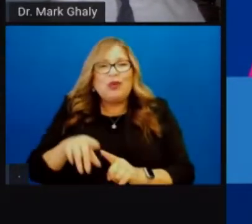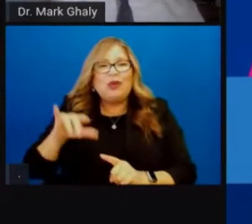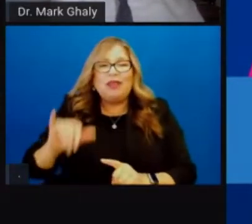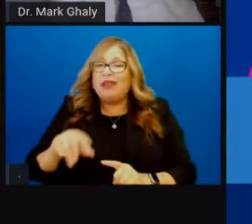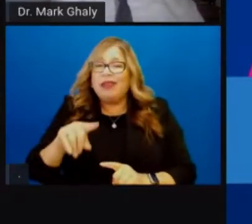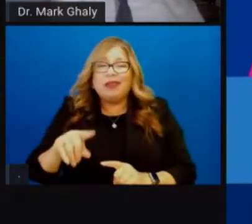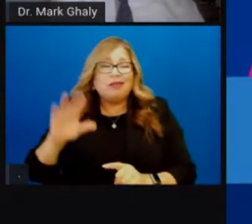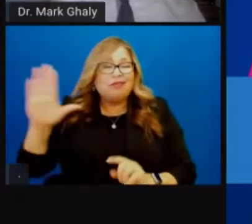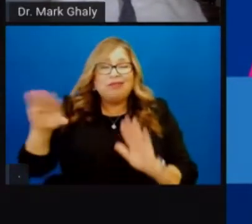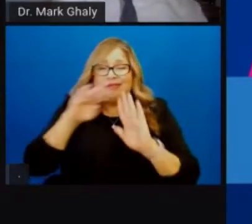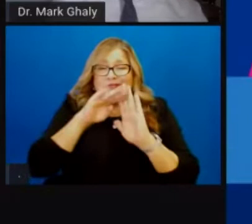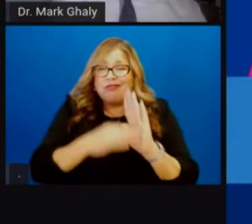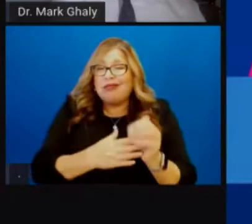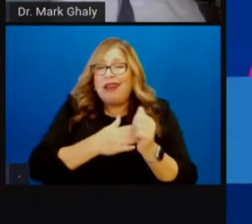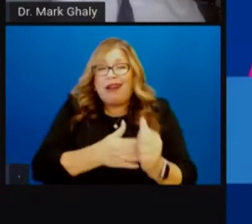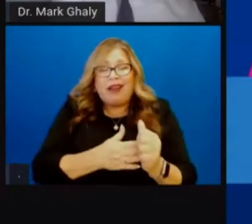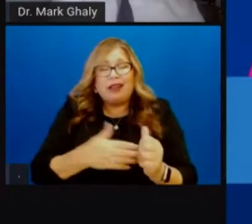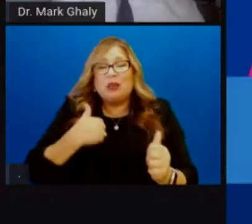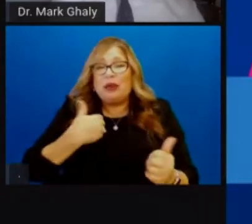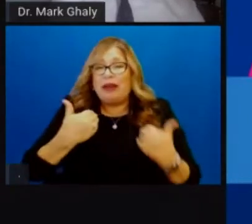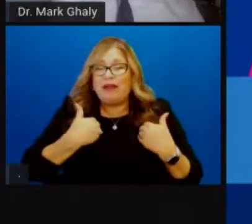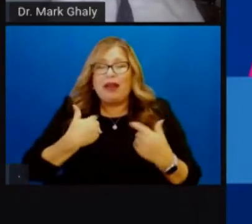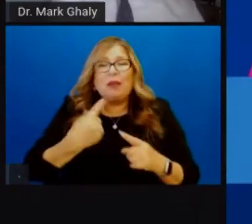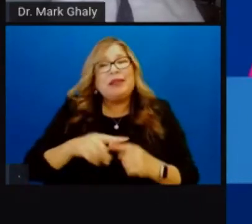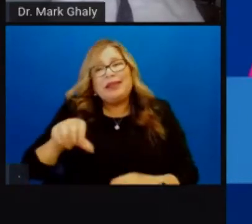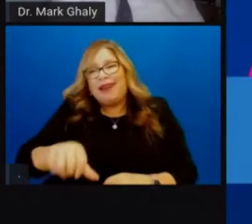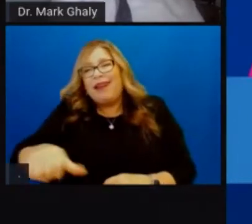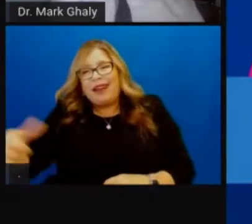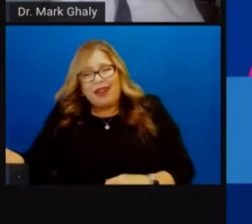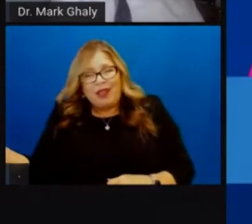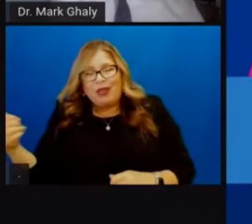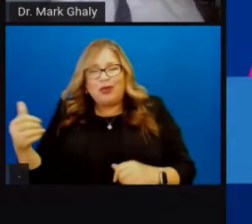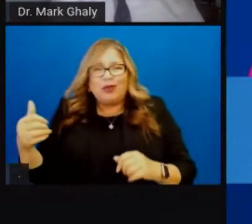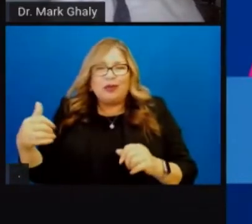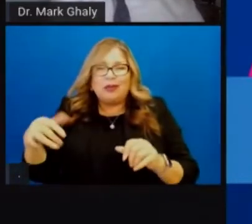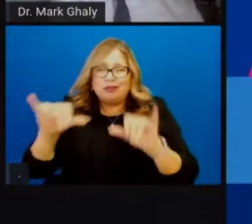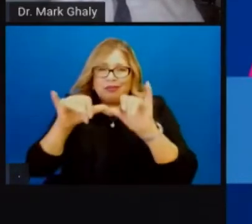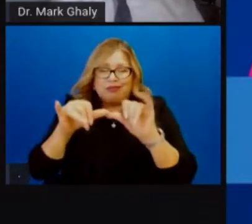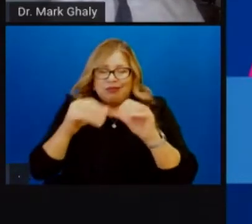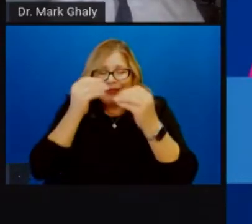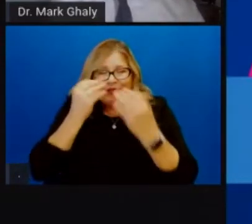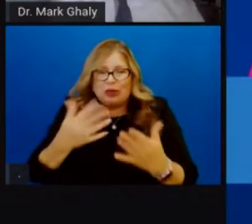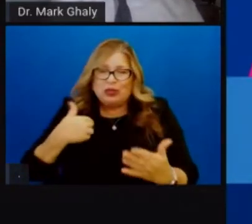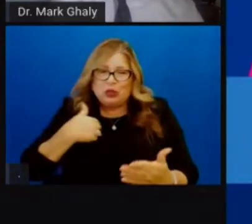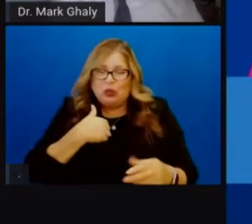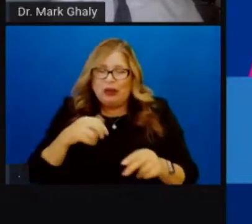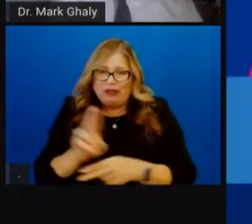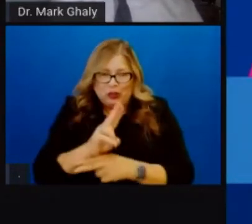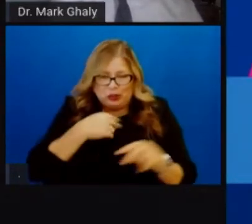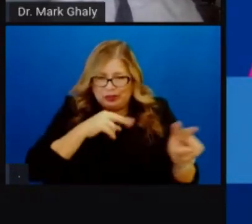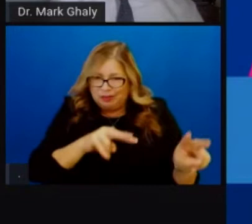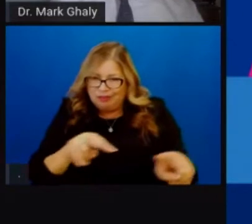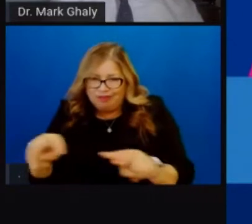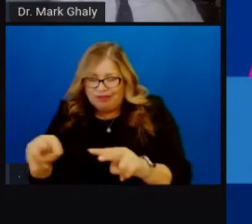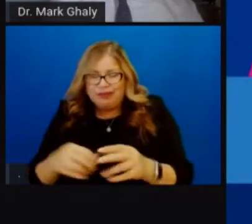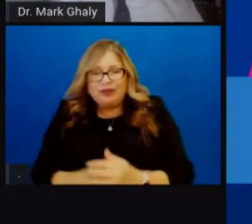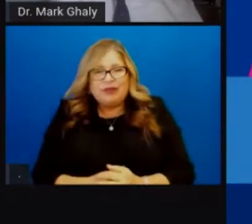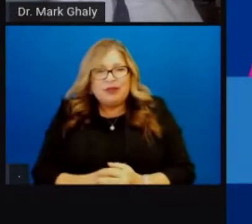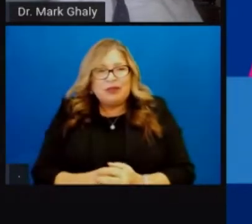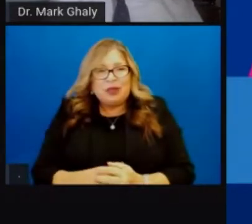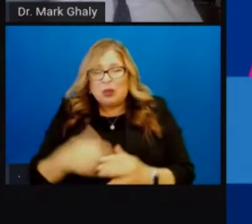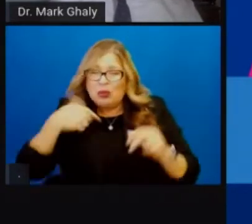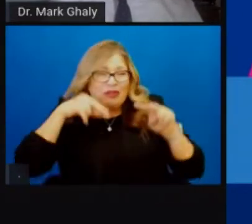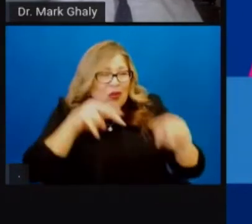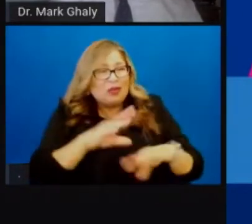framework that we add among other frameworks that California has used. You've heard from me before, the focus on hospitalizations. So